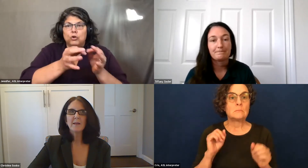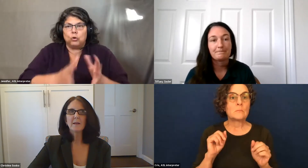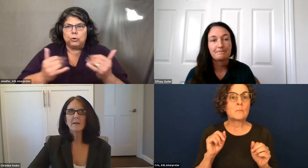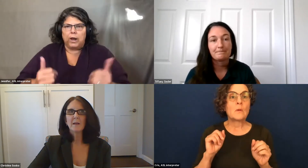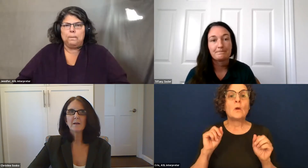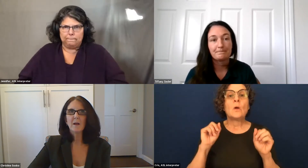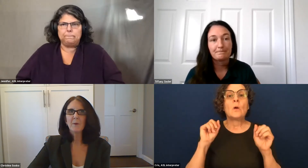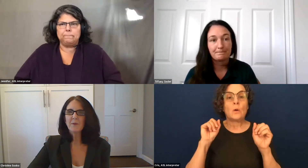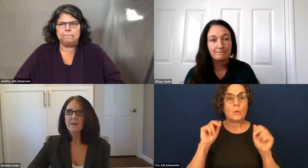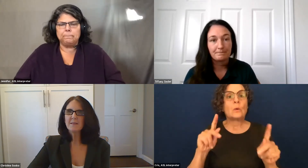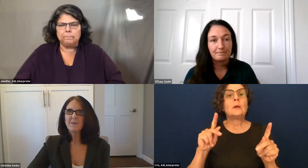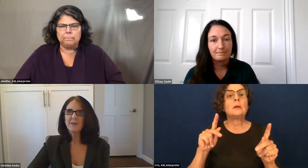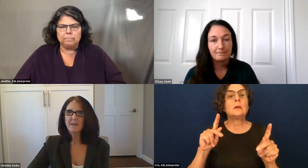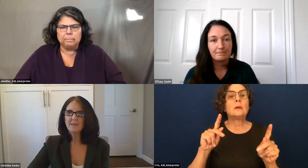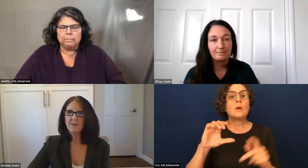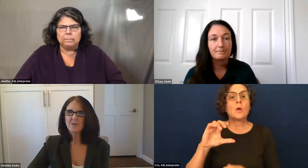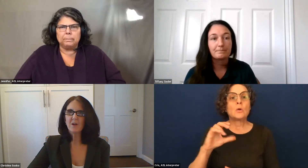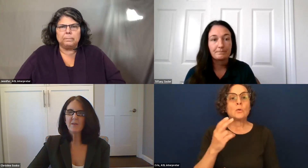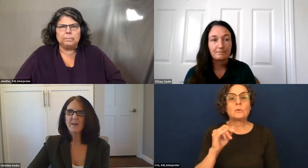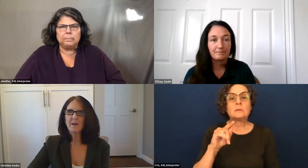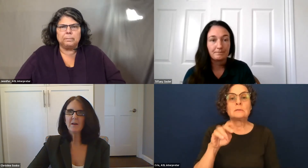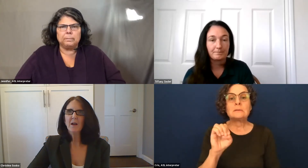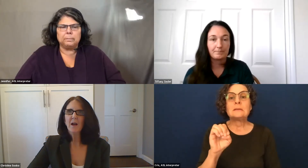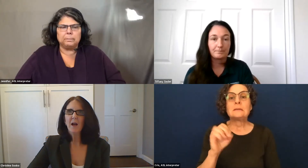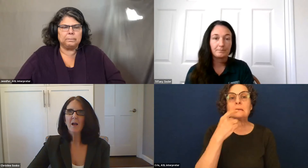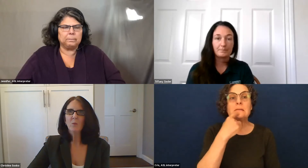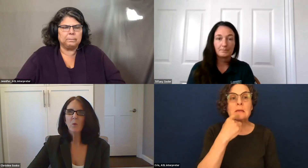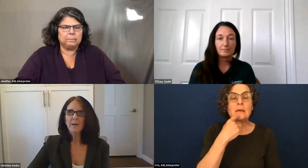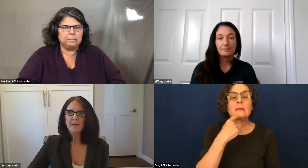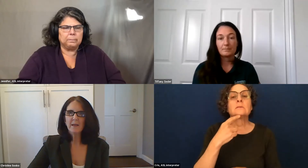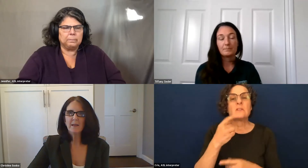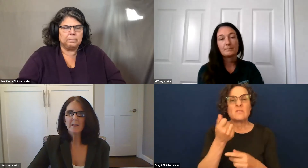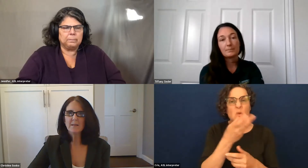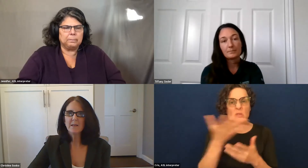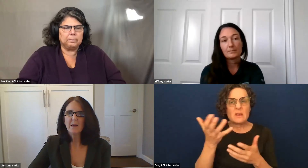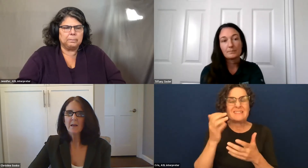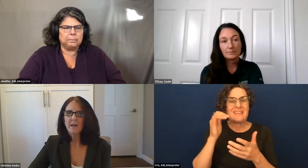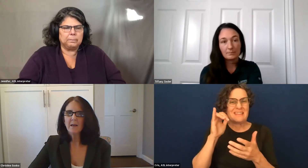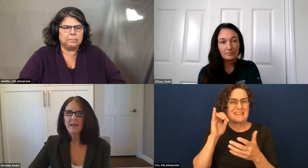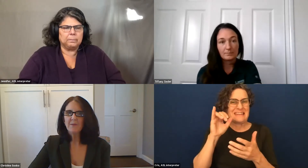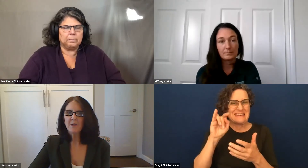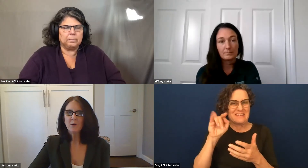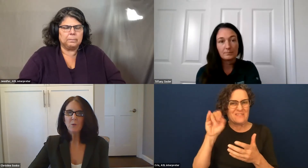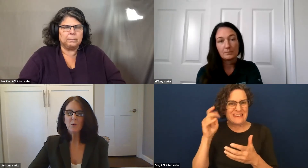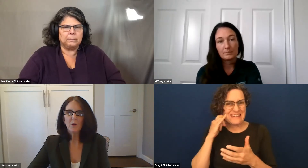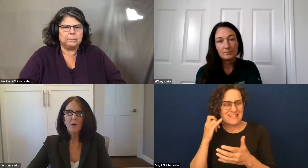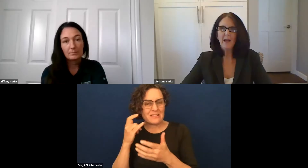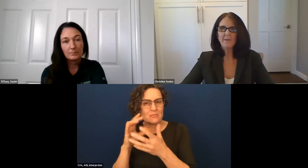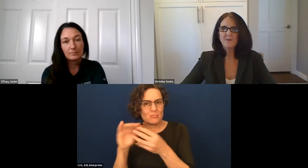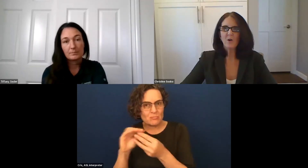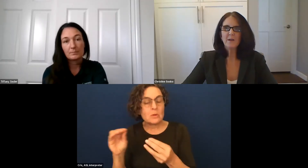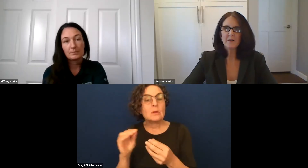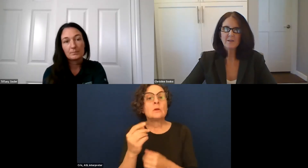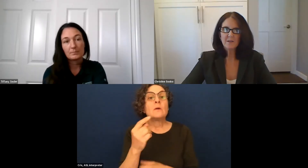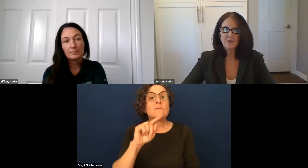So I think a couple things Tiffany touched on there. One is if you